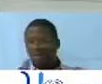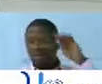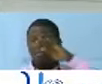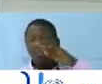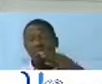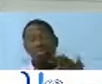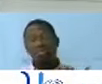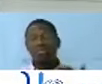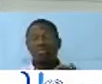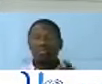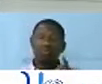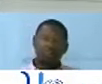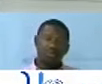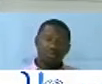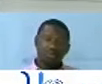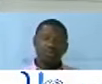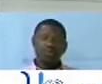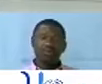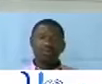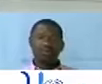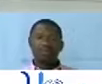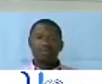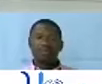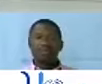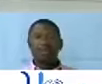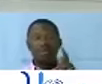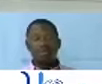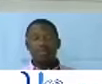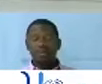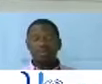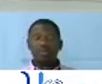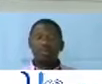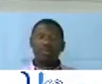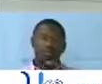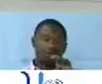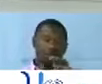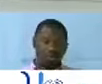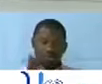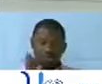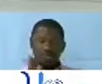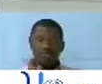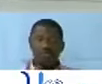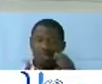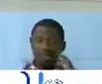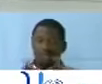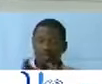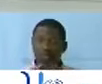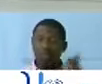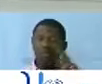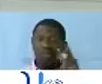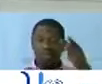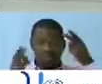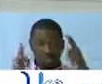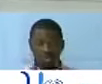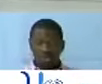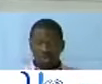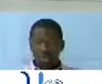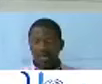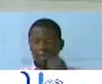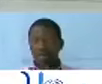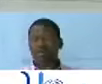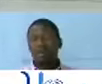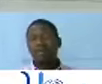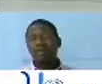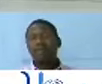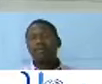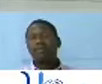ndax ndigal bu tuké ci mom rek mënta nek ci ko loi. Constitution states what is law in the Gambia. Constitution bi nak moy wax lan nga xamné ni mo